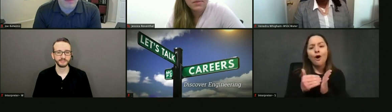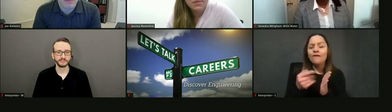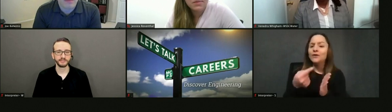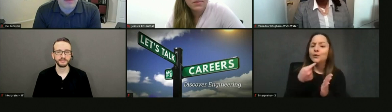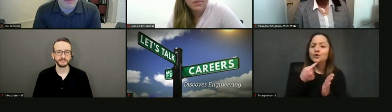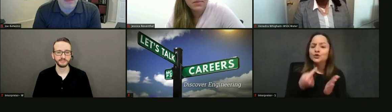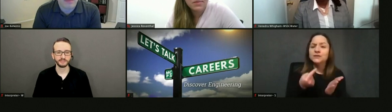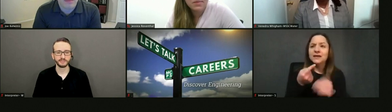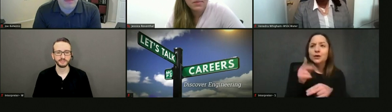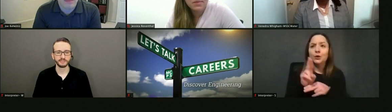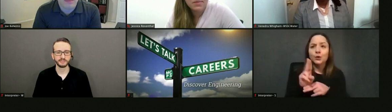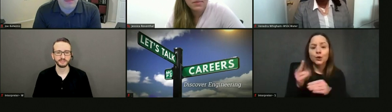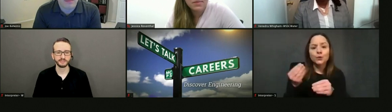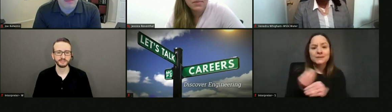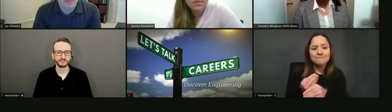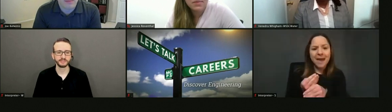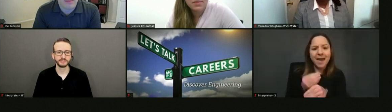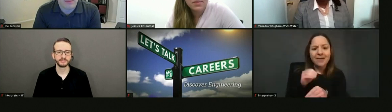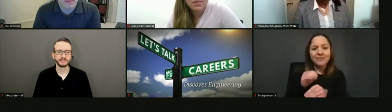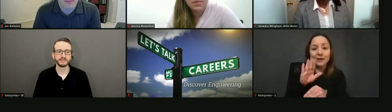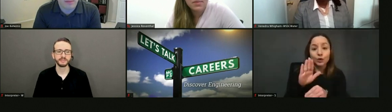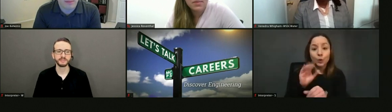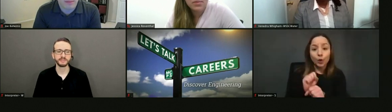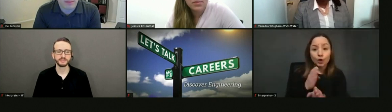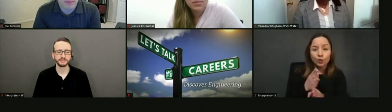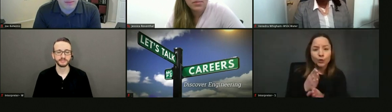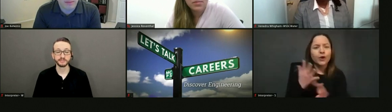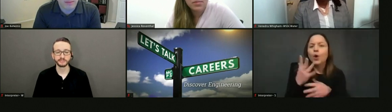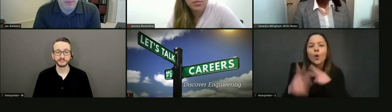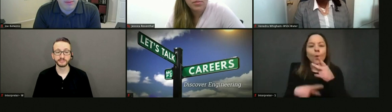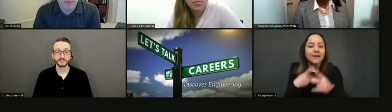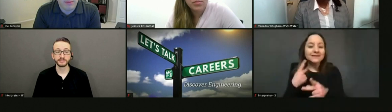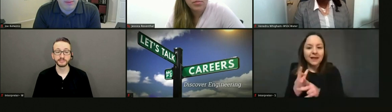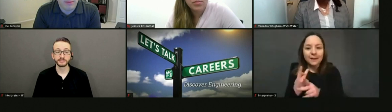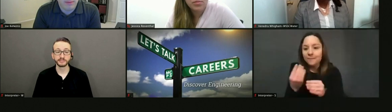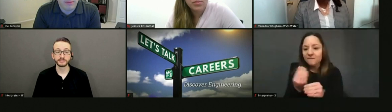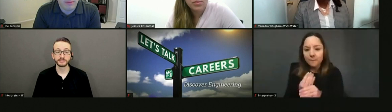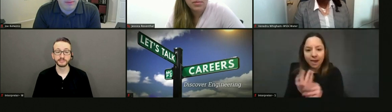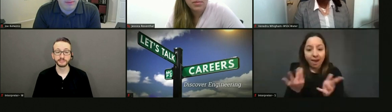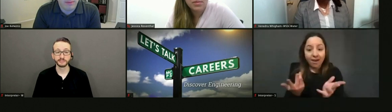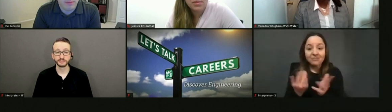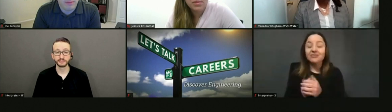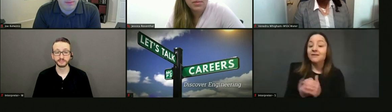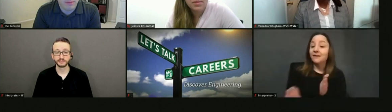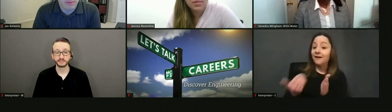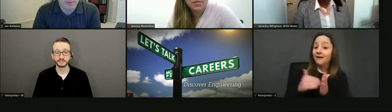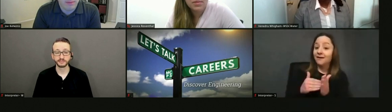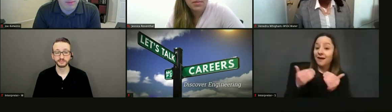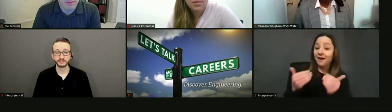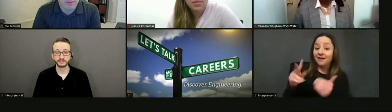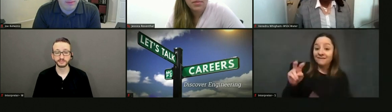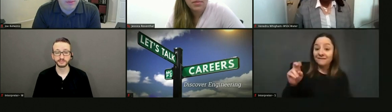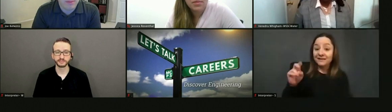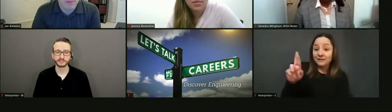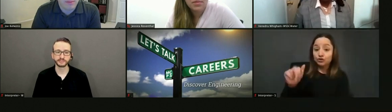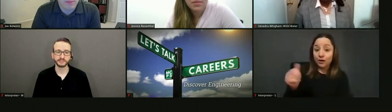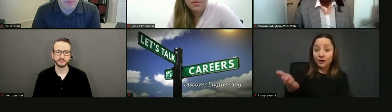that you use math in your career, and what type of math? And we can start again with Venedra.